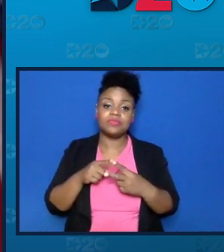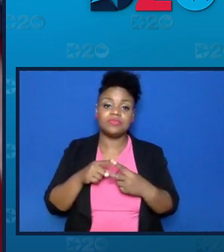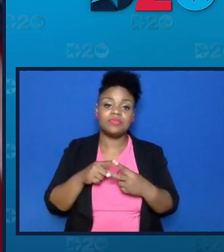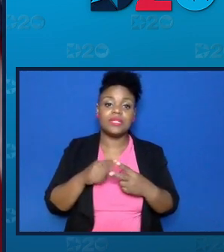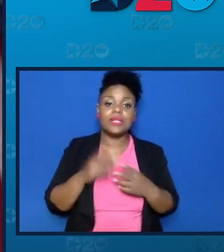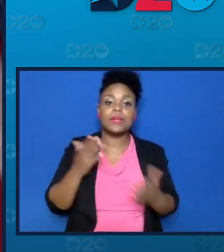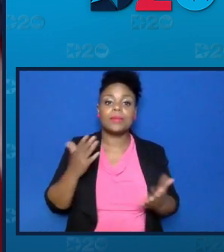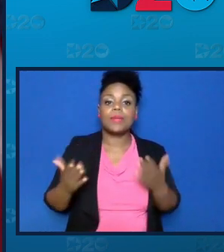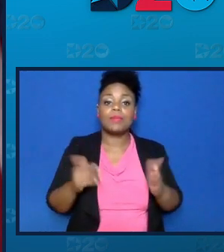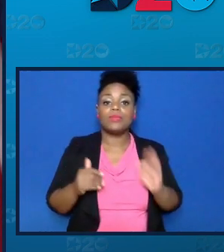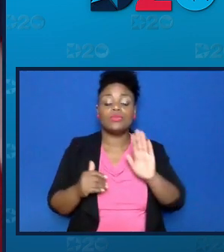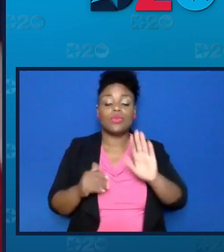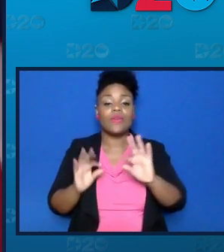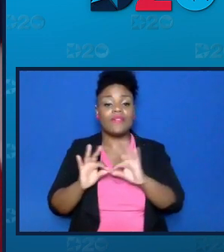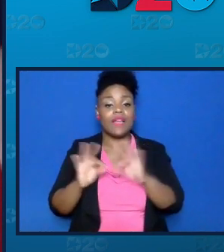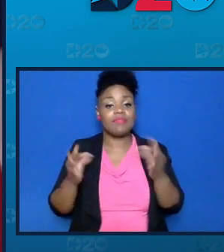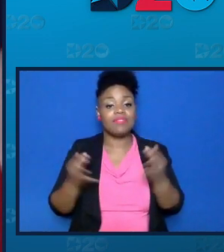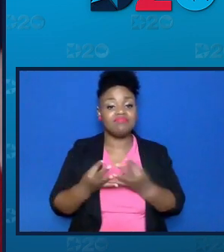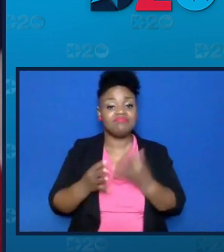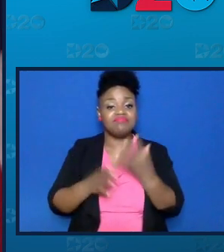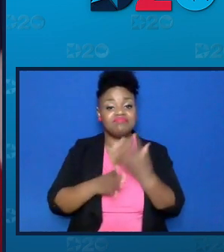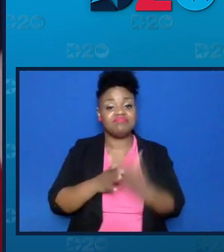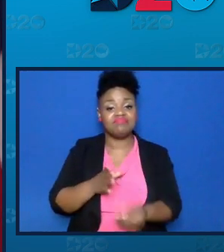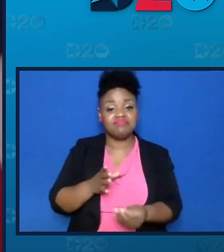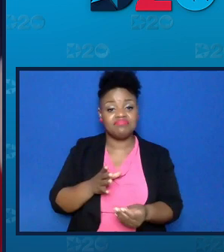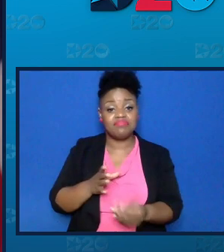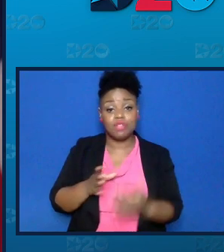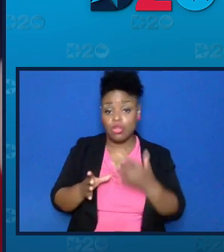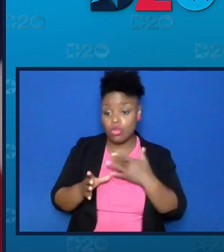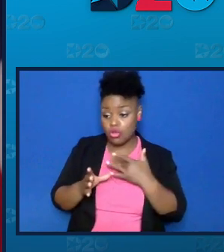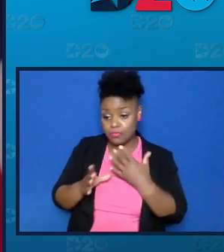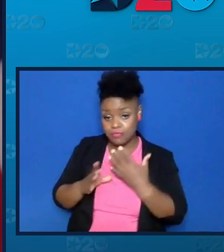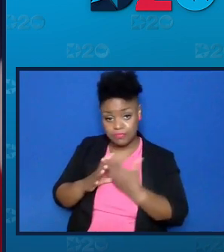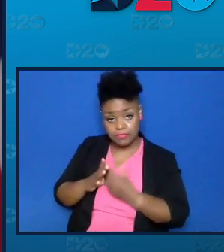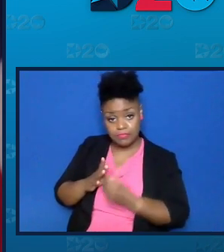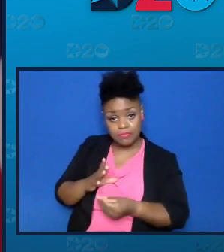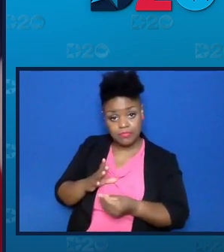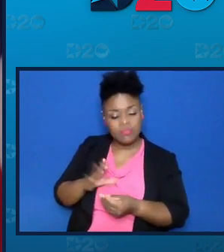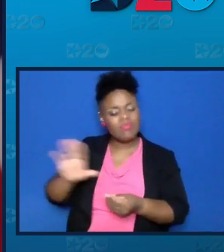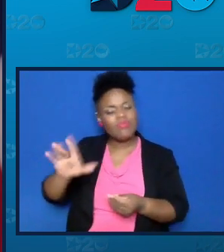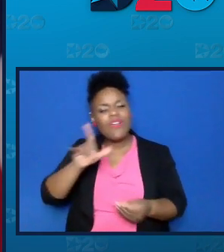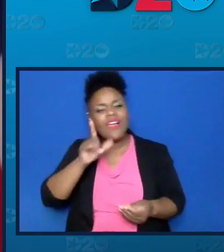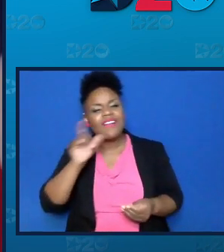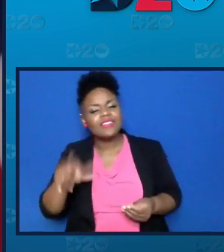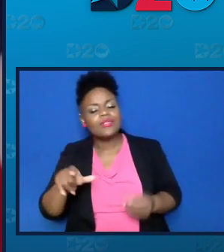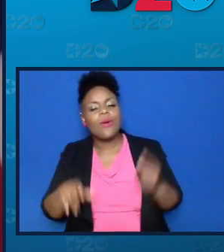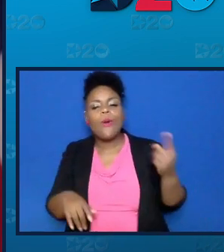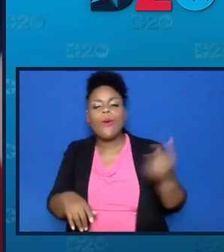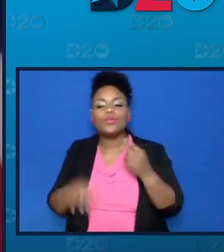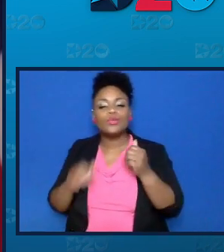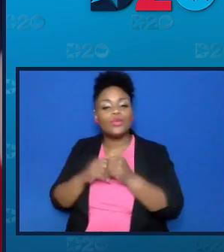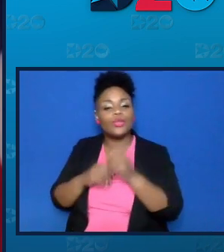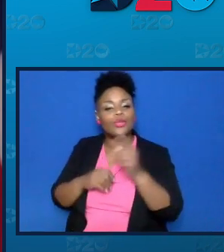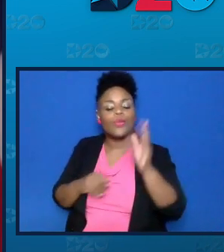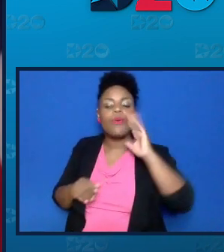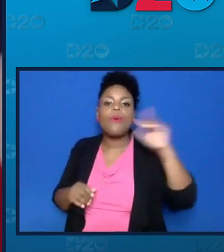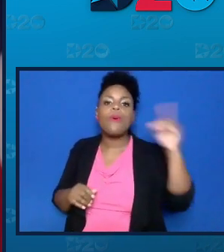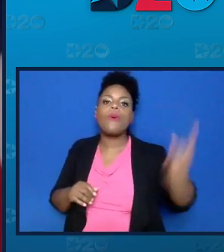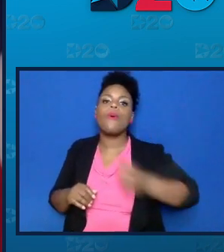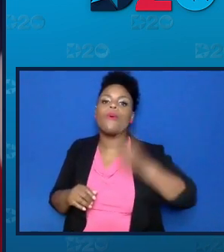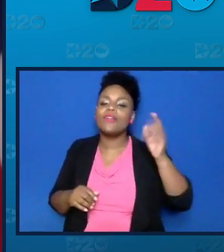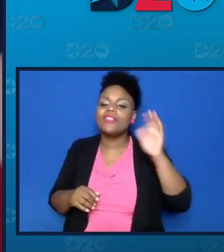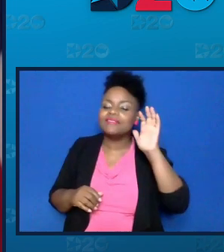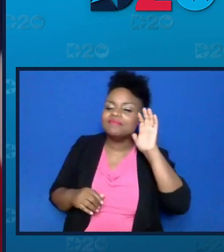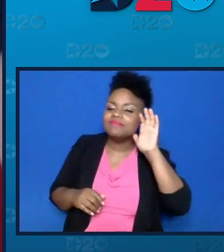earth, but they'll never leave your heart. They'll always be with you. You'll always hear them.